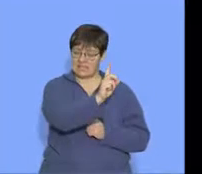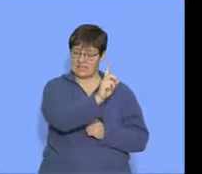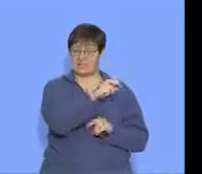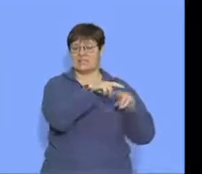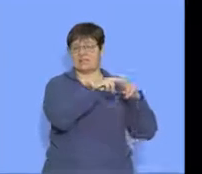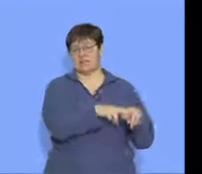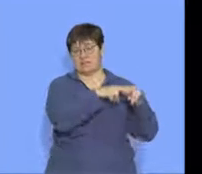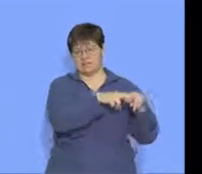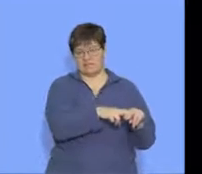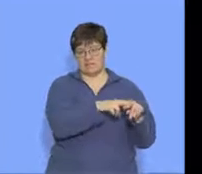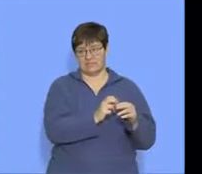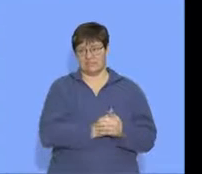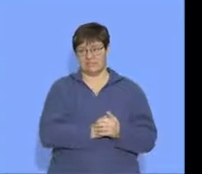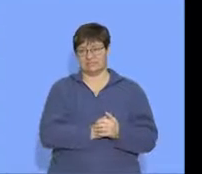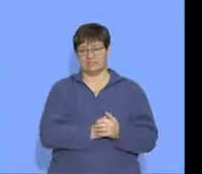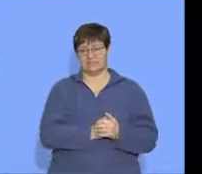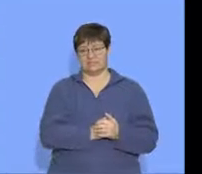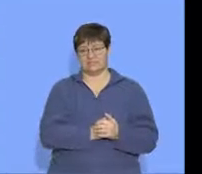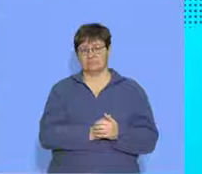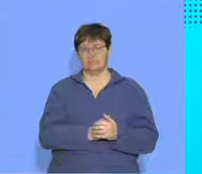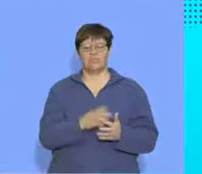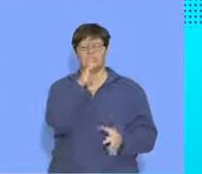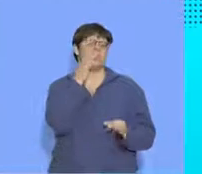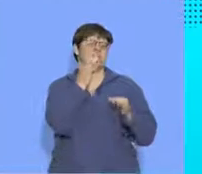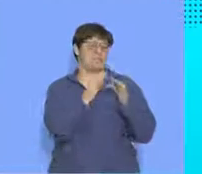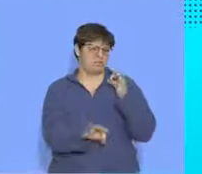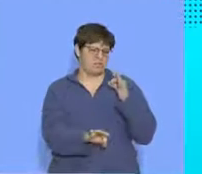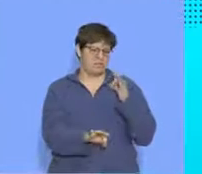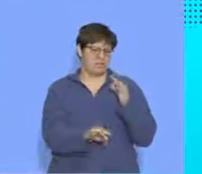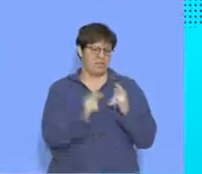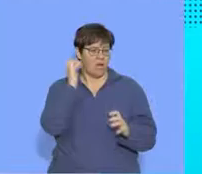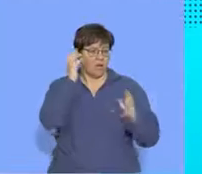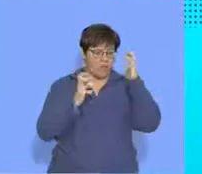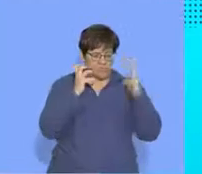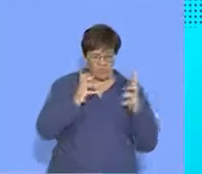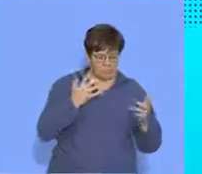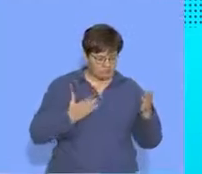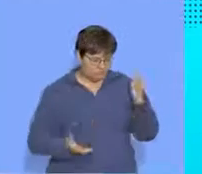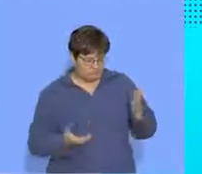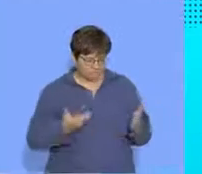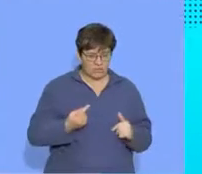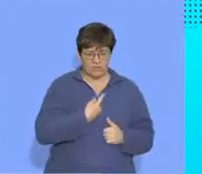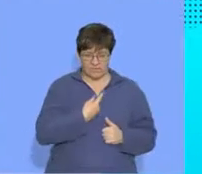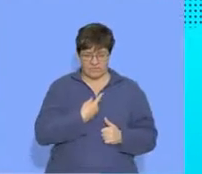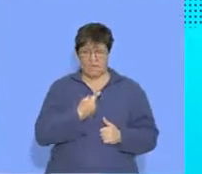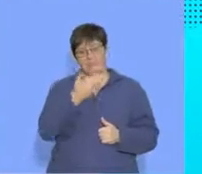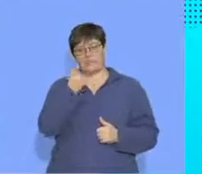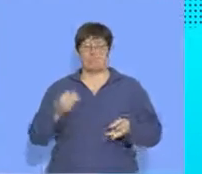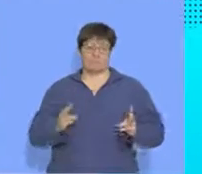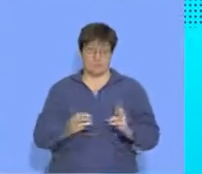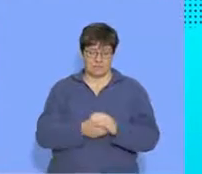variable on the y-axis. So that's a simple way that if you're ever confused and if you're doubting yourself, that's the best way to remember